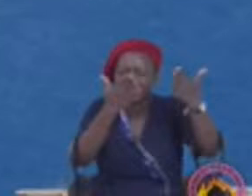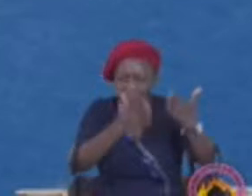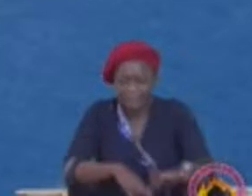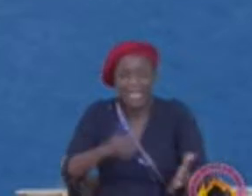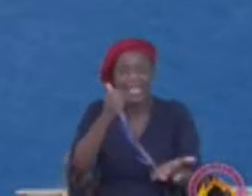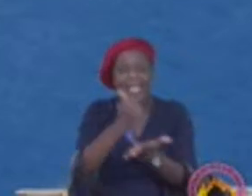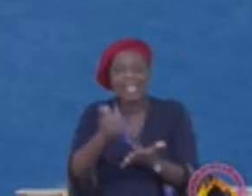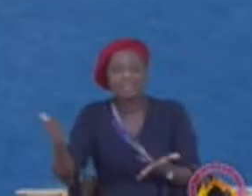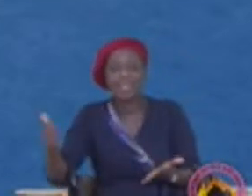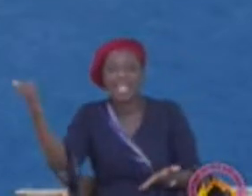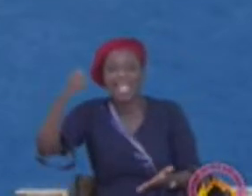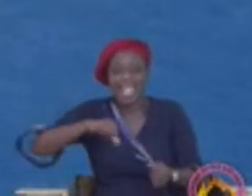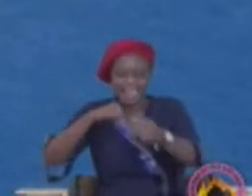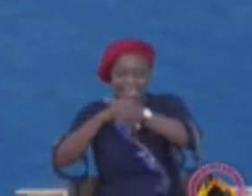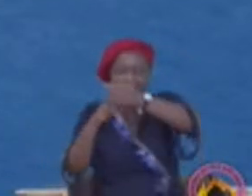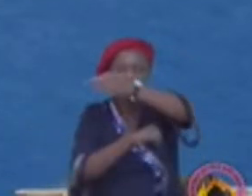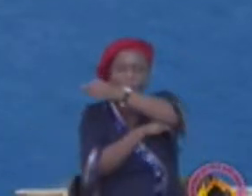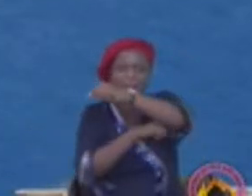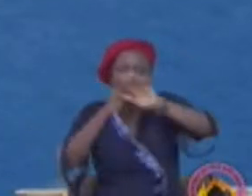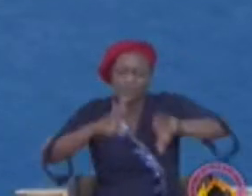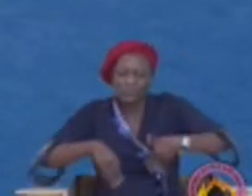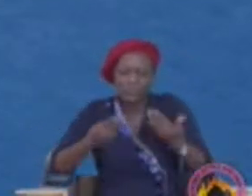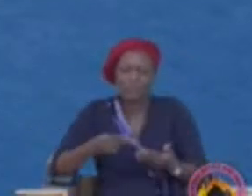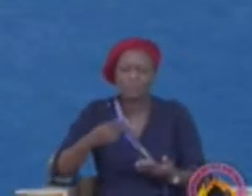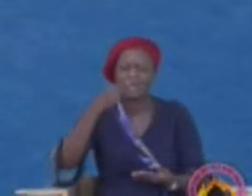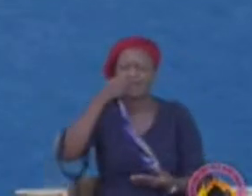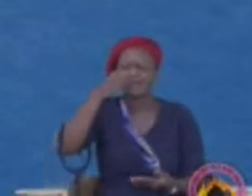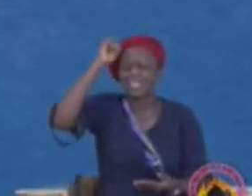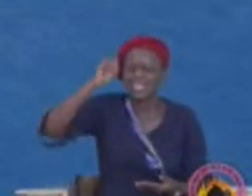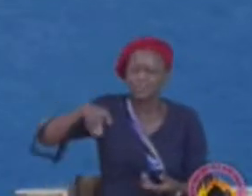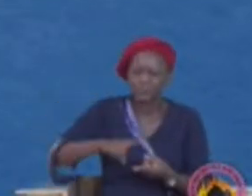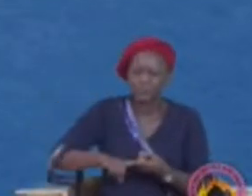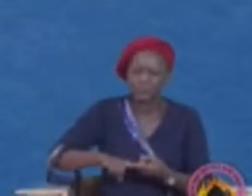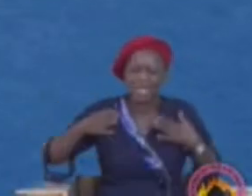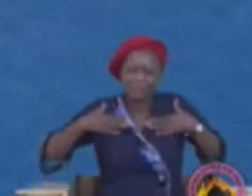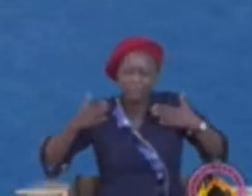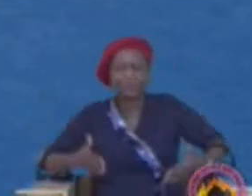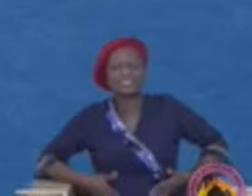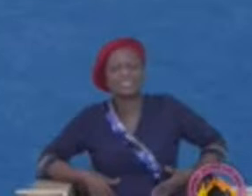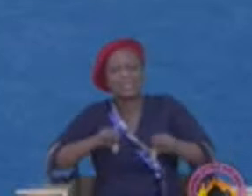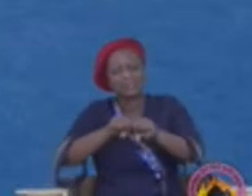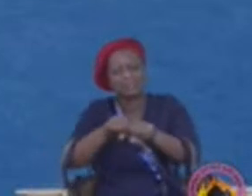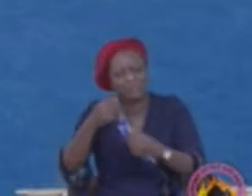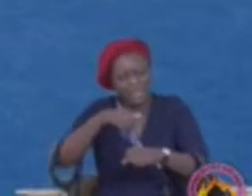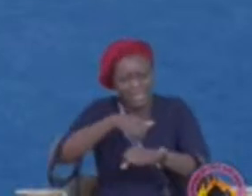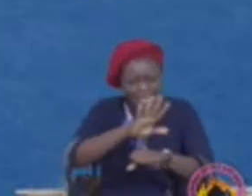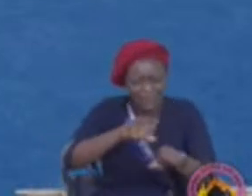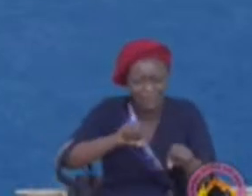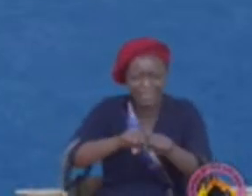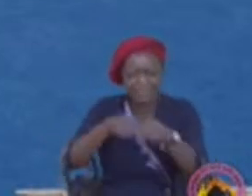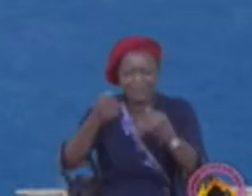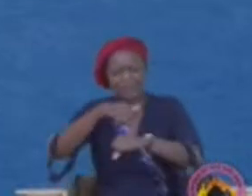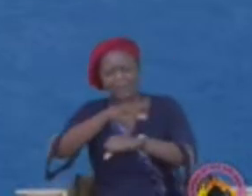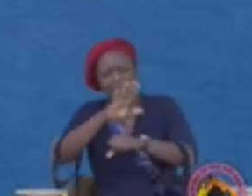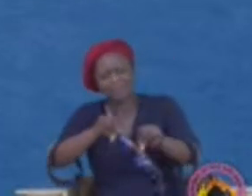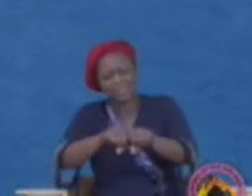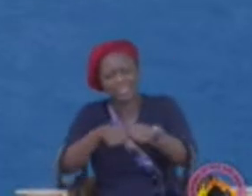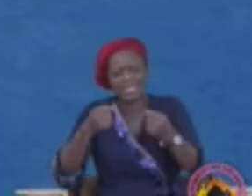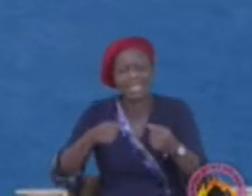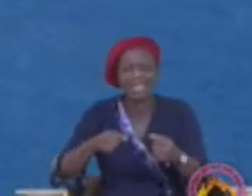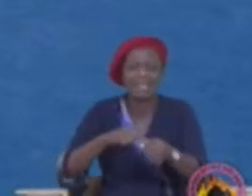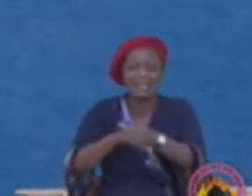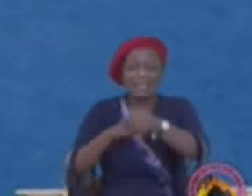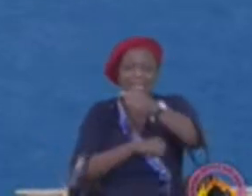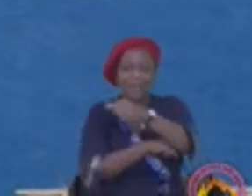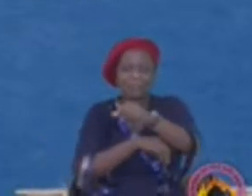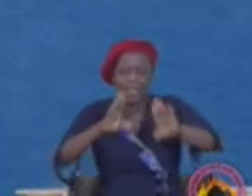Any ladder or pipe supplying evil current into my body. Break away in the name of Jesus. Ladder or